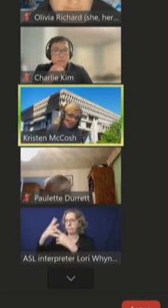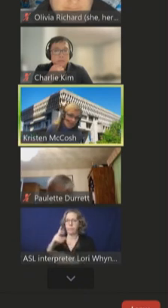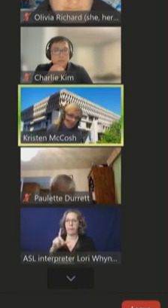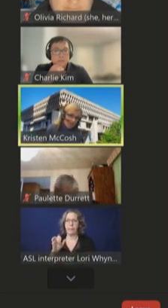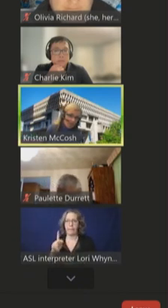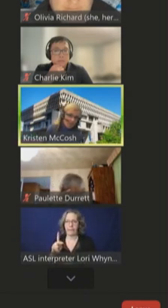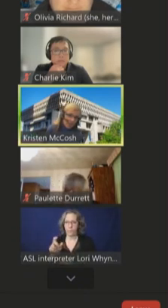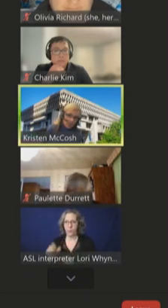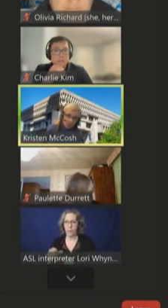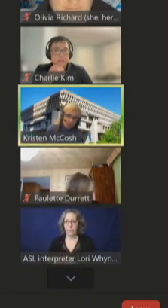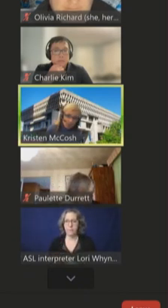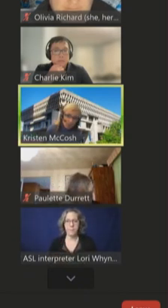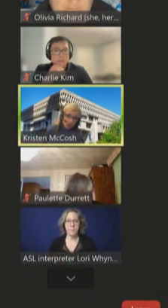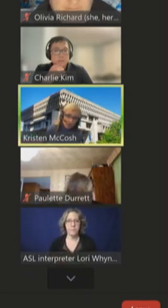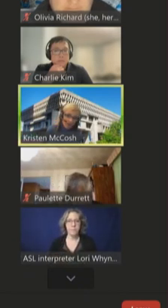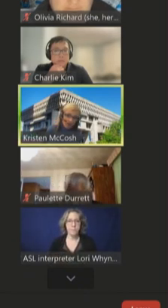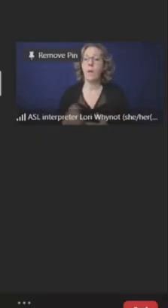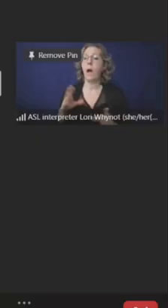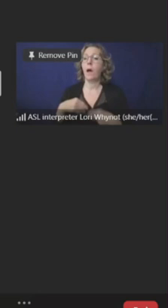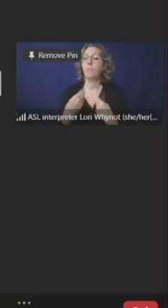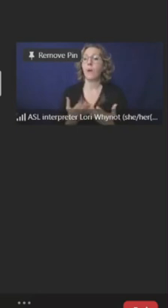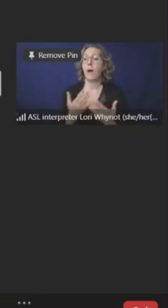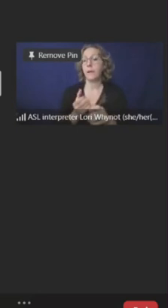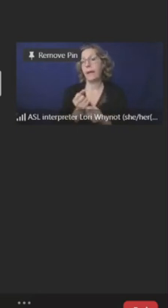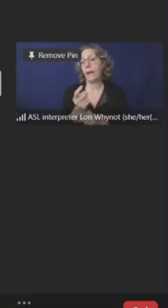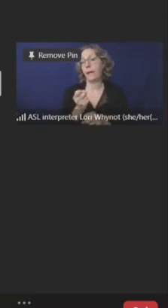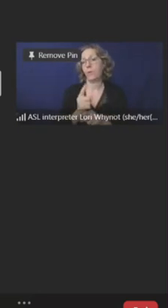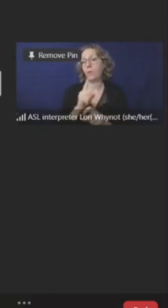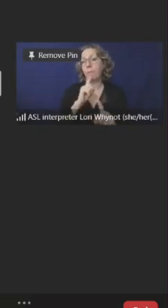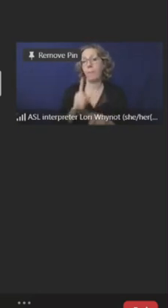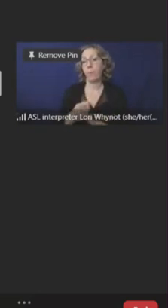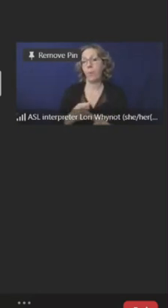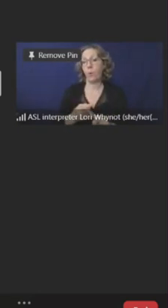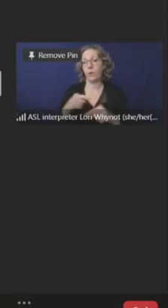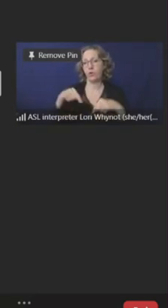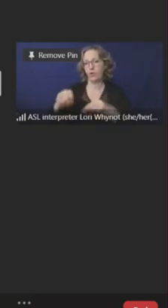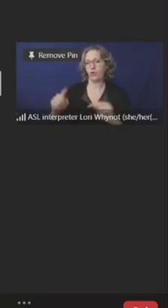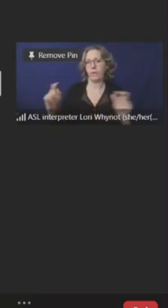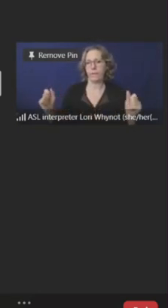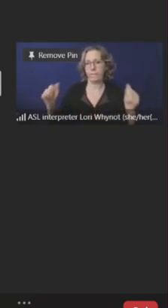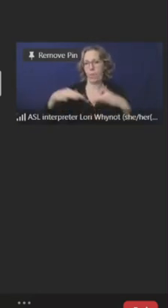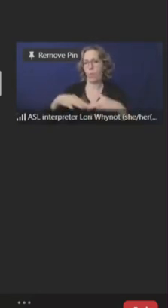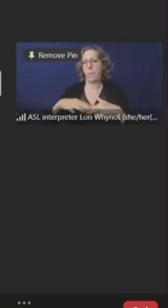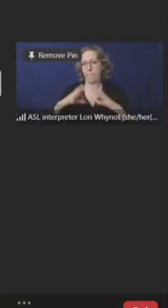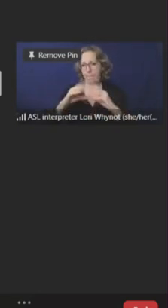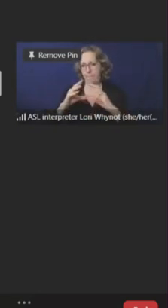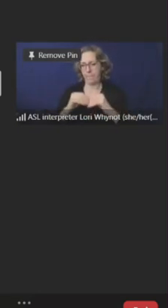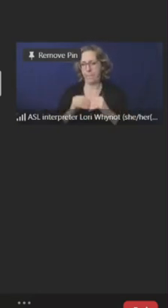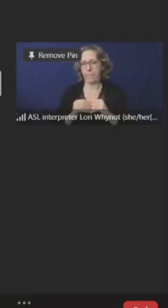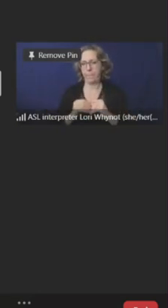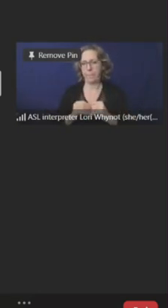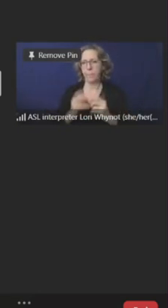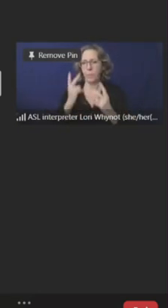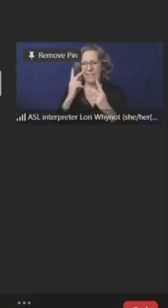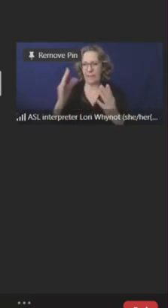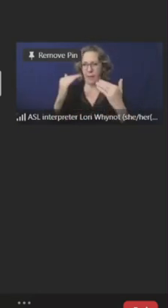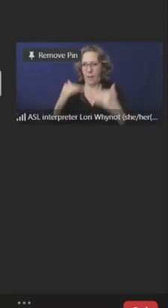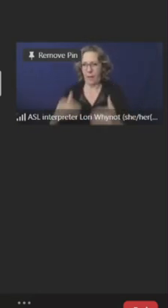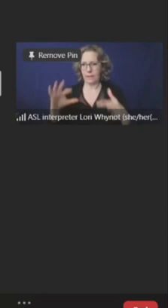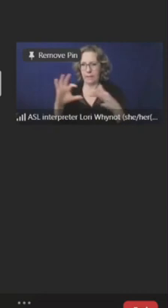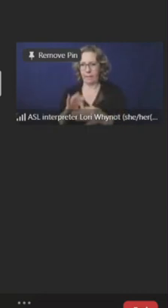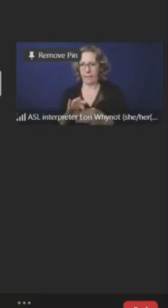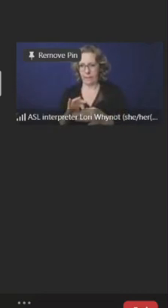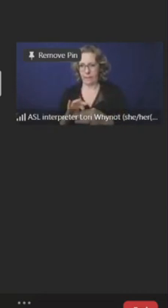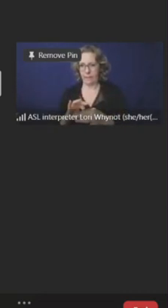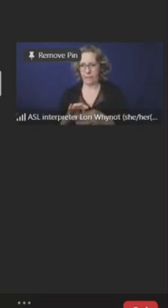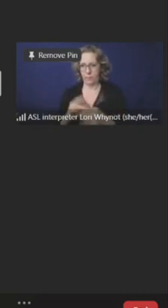I also gave out the annual report from our office at the forum, and that can be found through the next link in